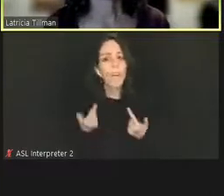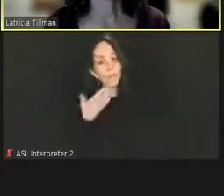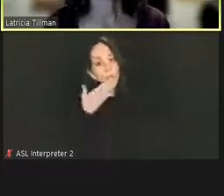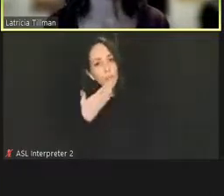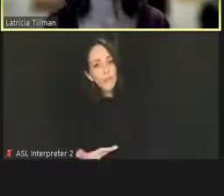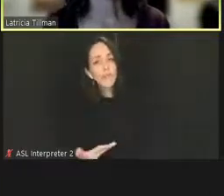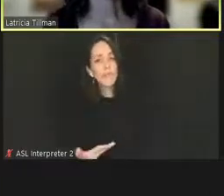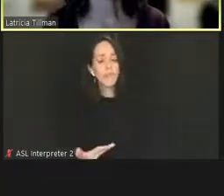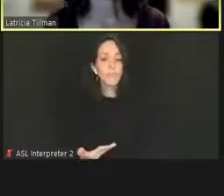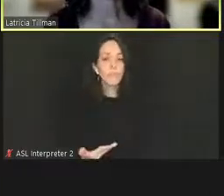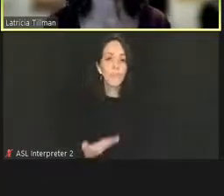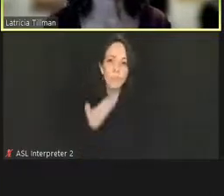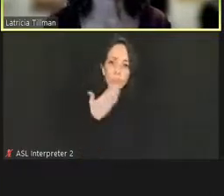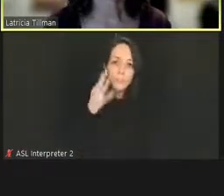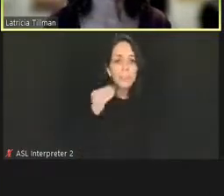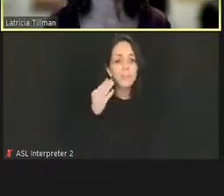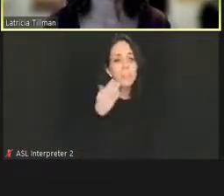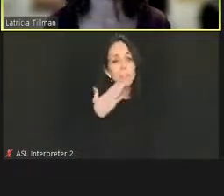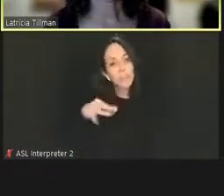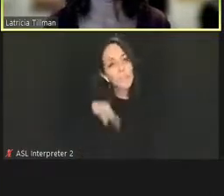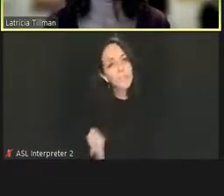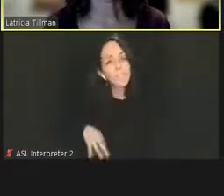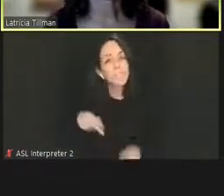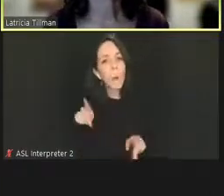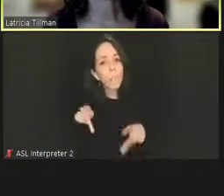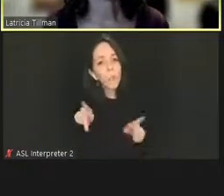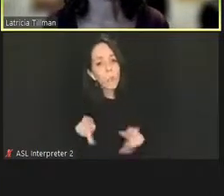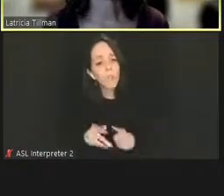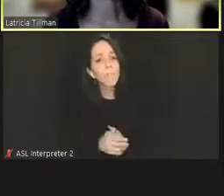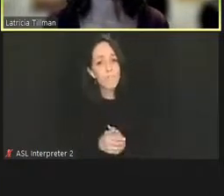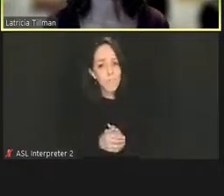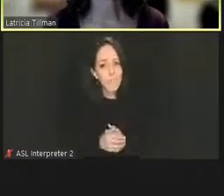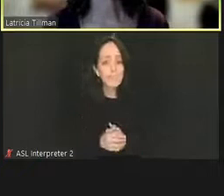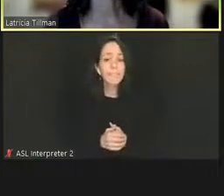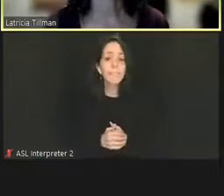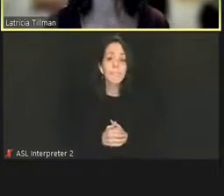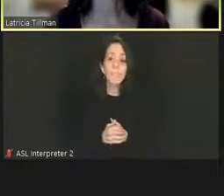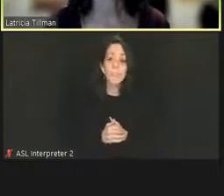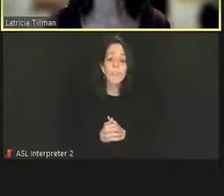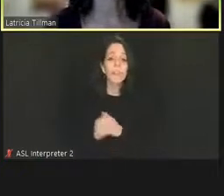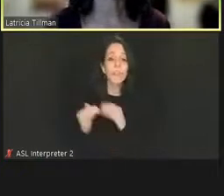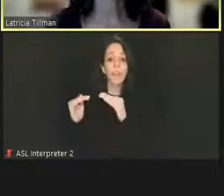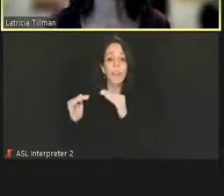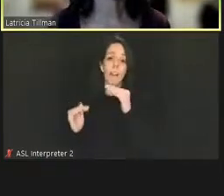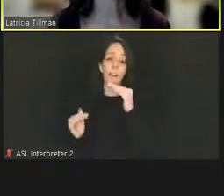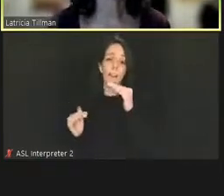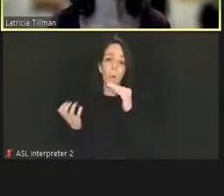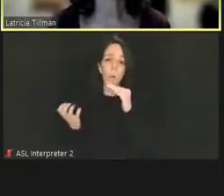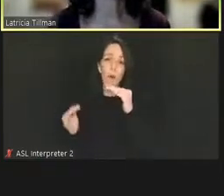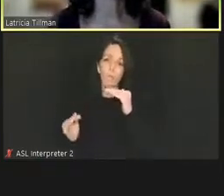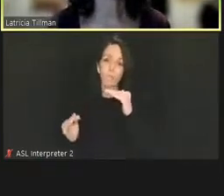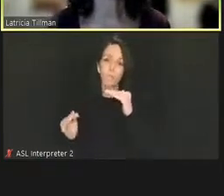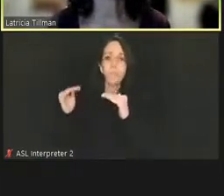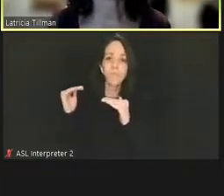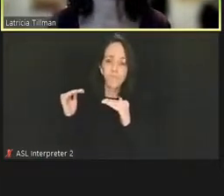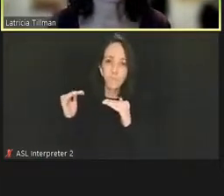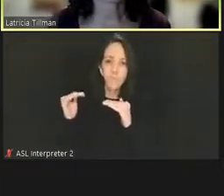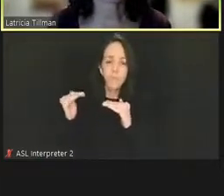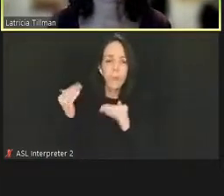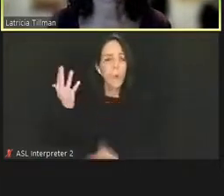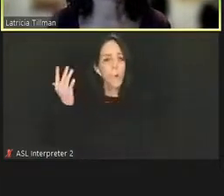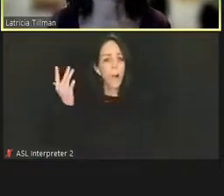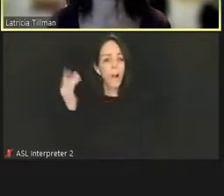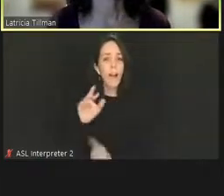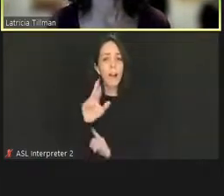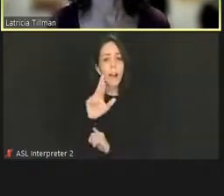Racial equity focuses on closing gaps so that race will not predict one's